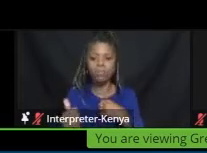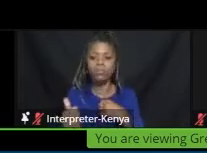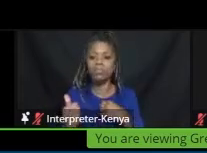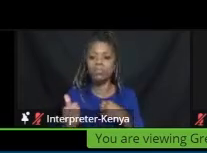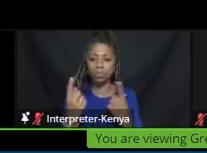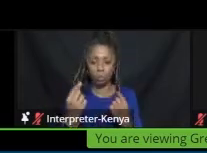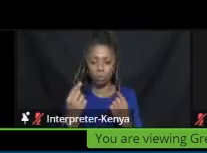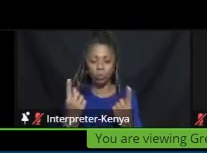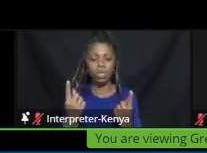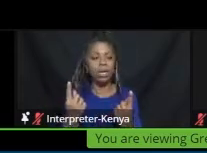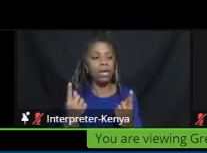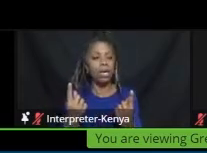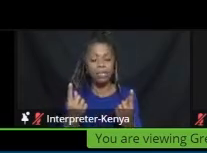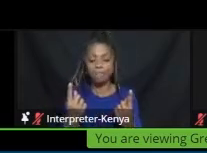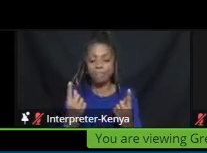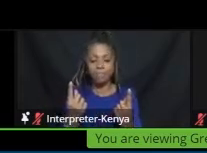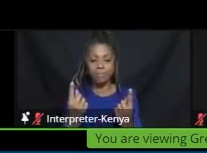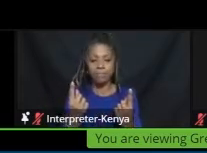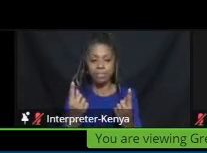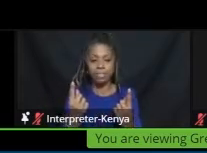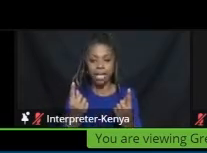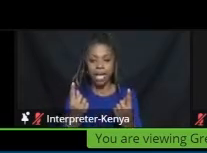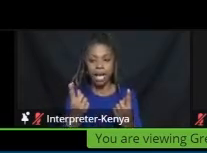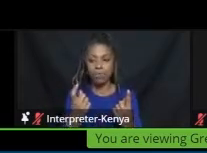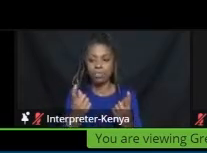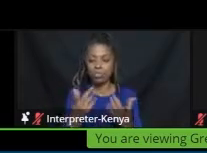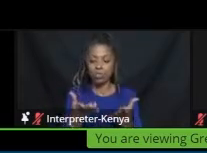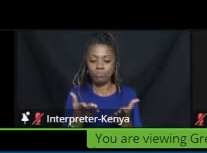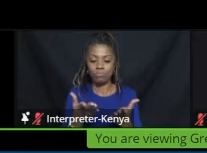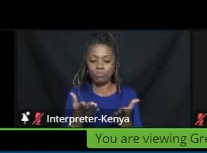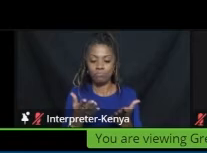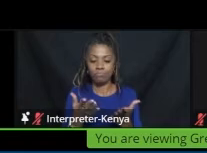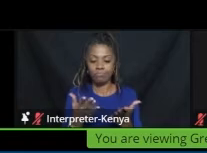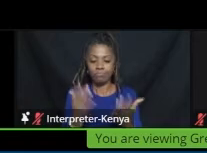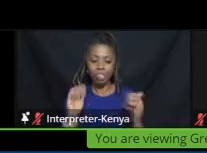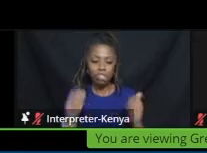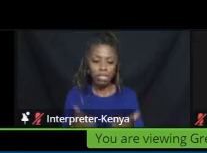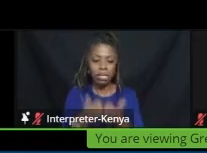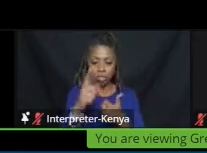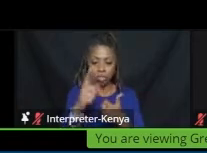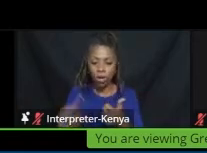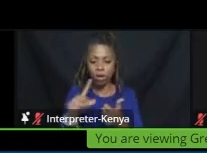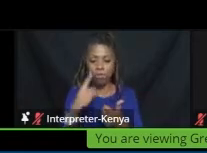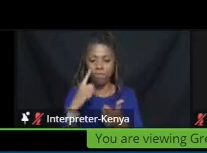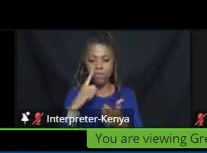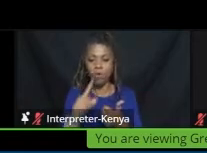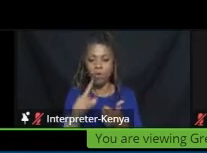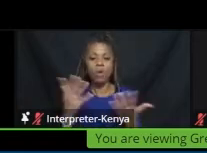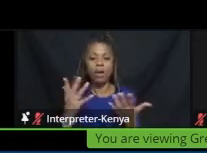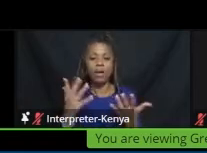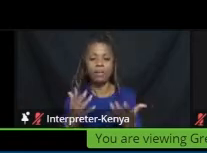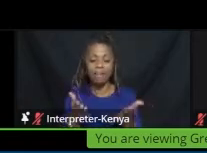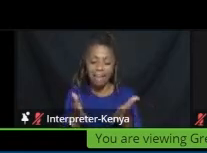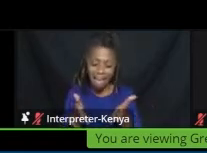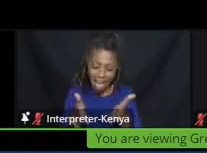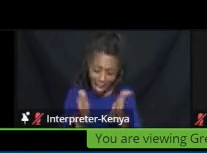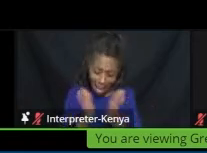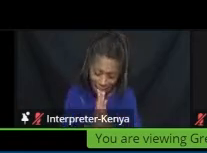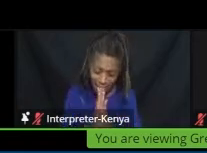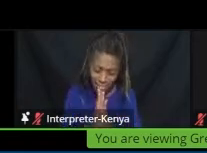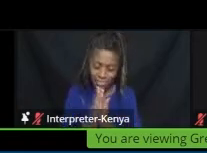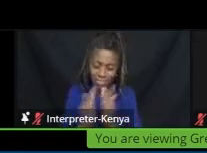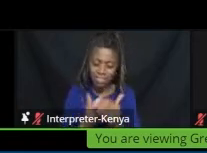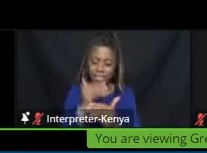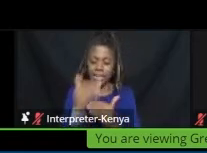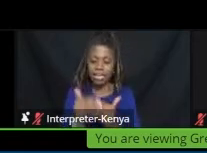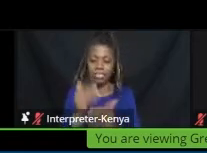highlight the Ask the Next Hard Question community agreement. And as we go into the various work